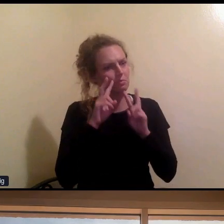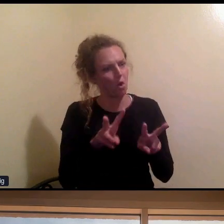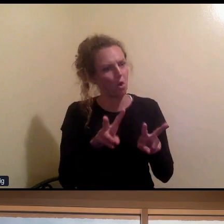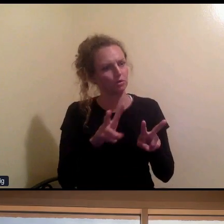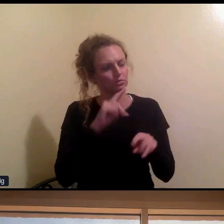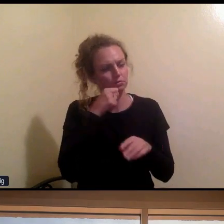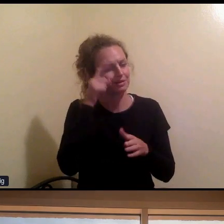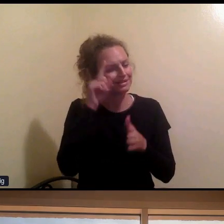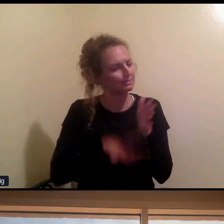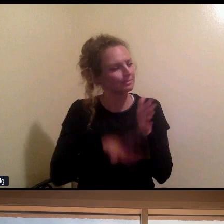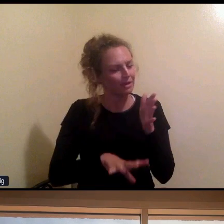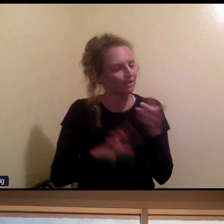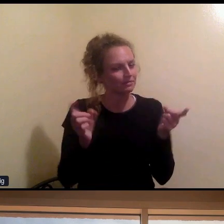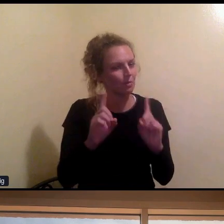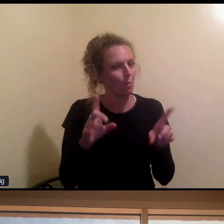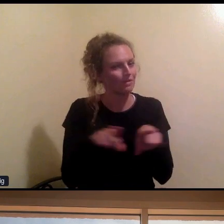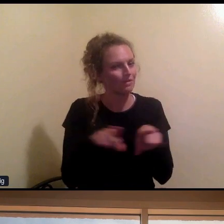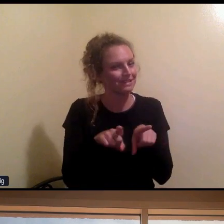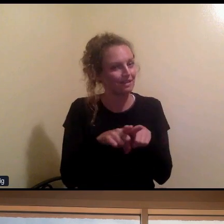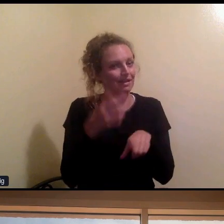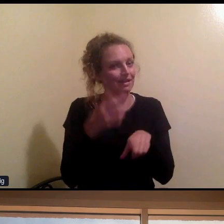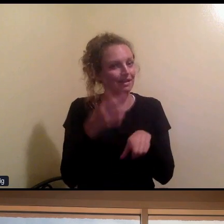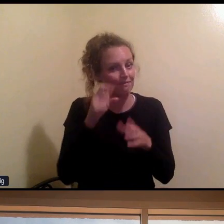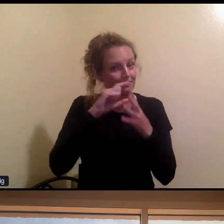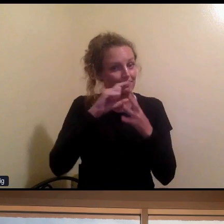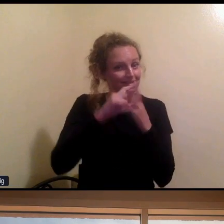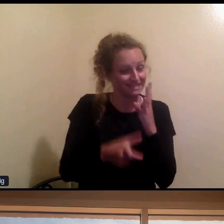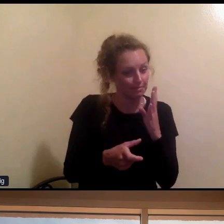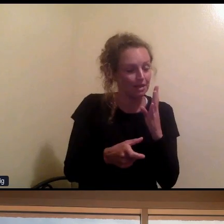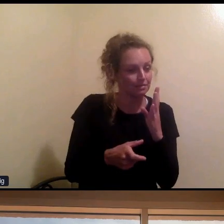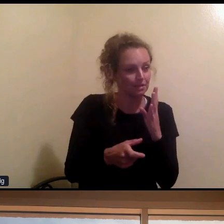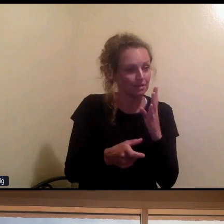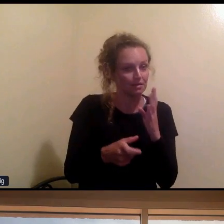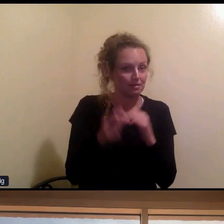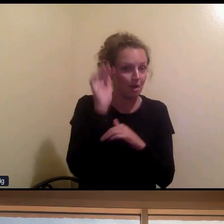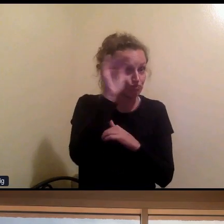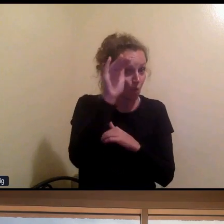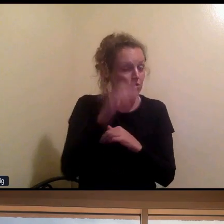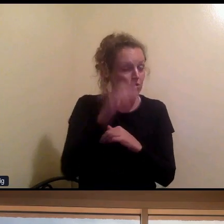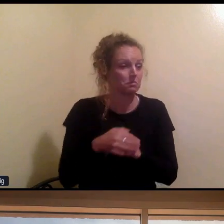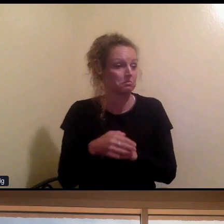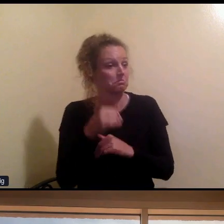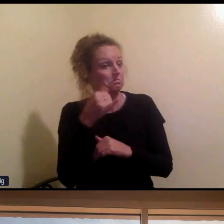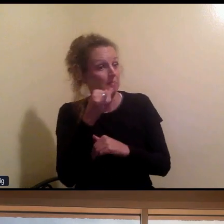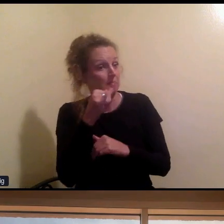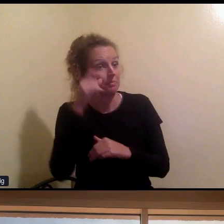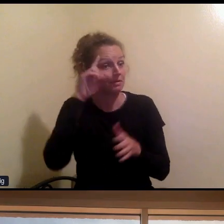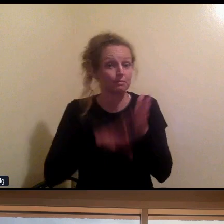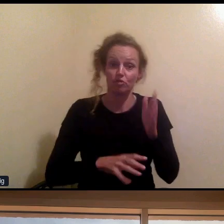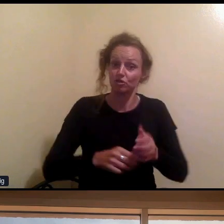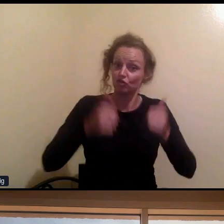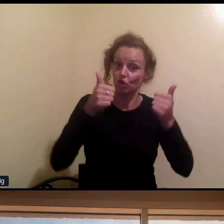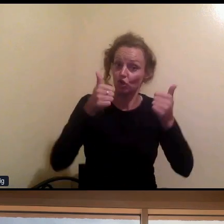is to have a disability and encounter either good accessibility or not.